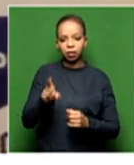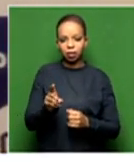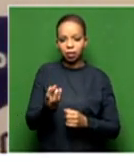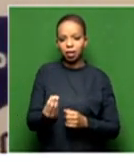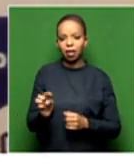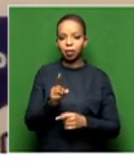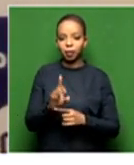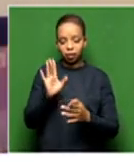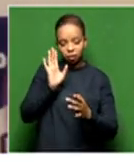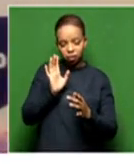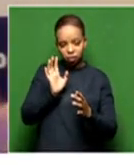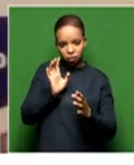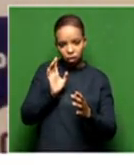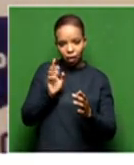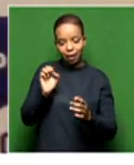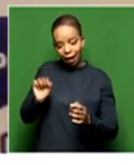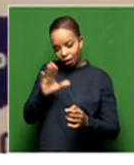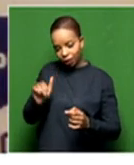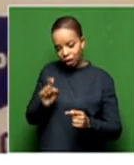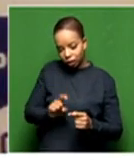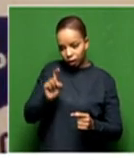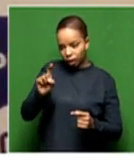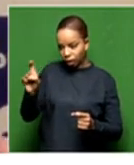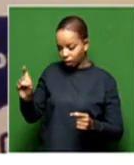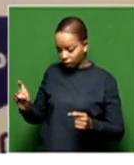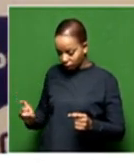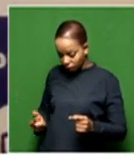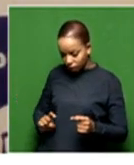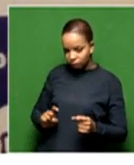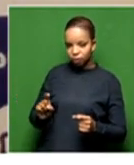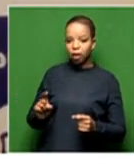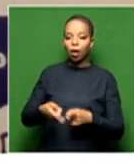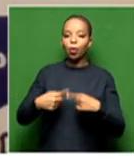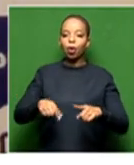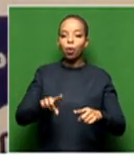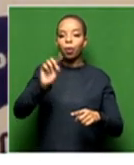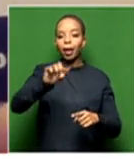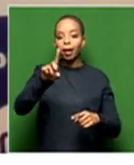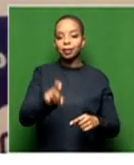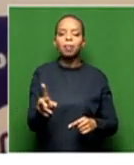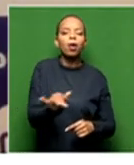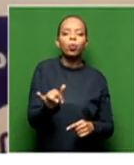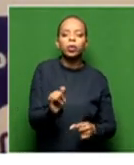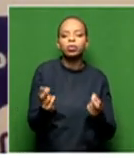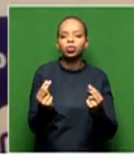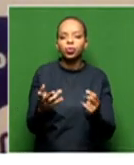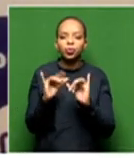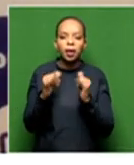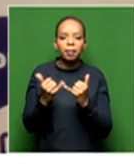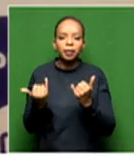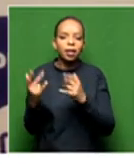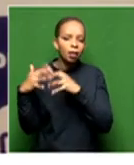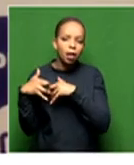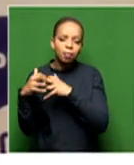up across Africa. We talked to all of these communities and we asked them which new companies are coming to the fore and have a product